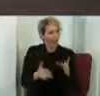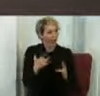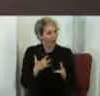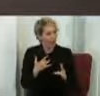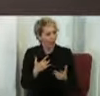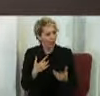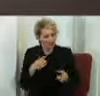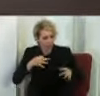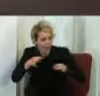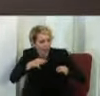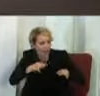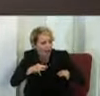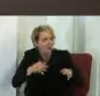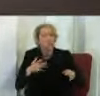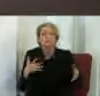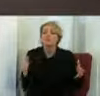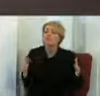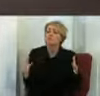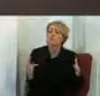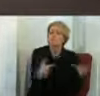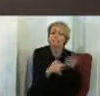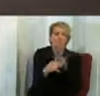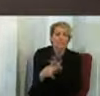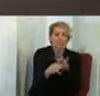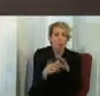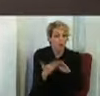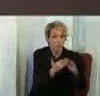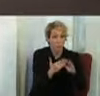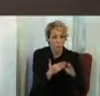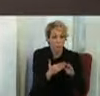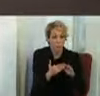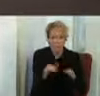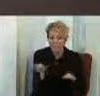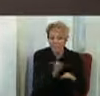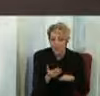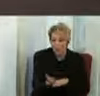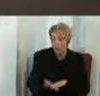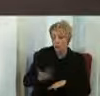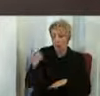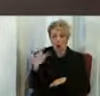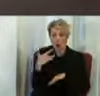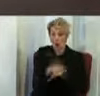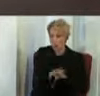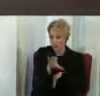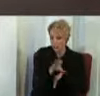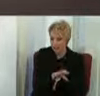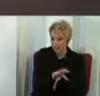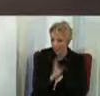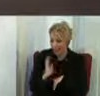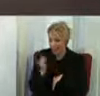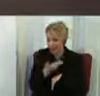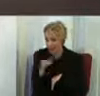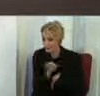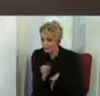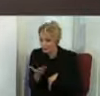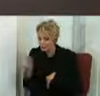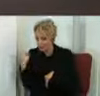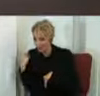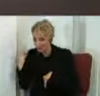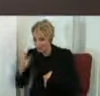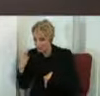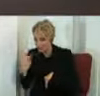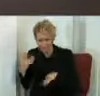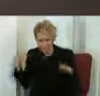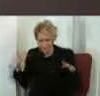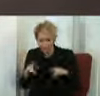were gathered because they wanted to be together in community. I think that's a bit like the early church and a bit like our church today, that we gather for many different